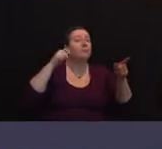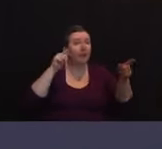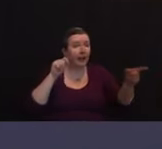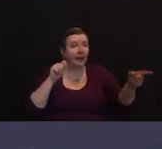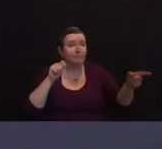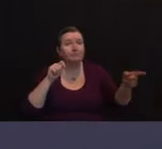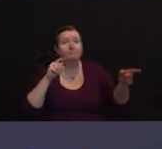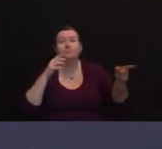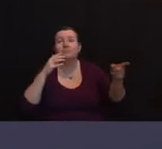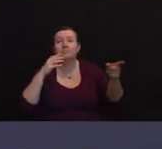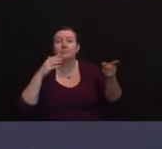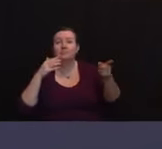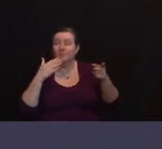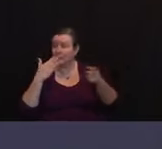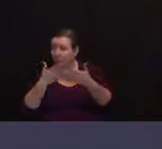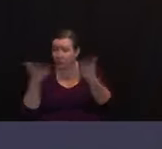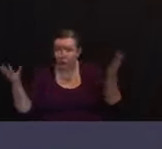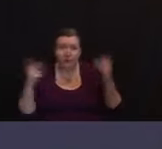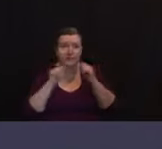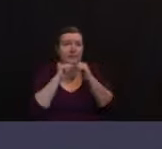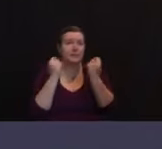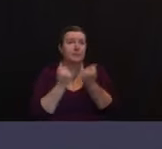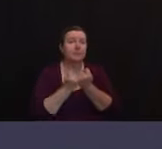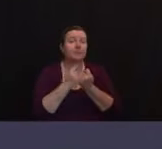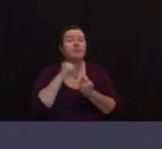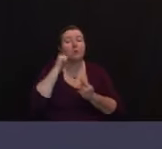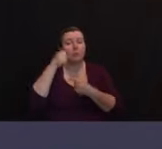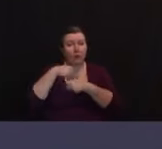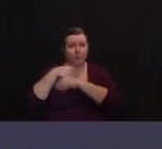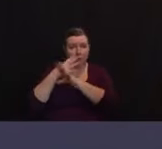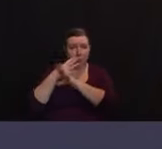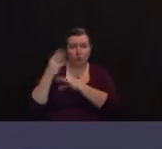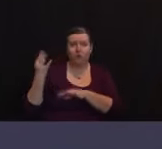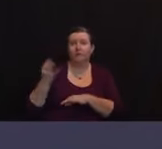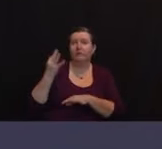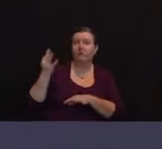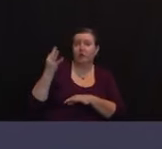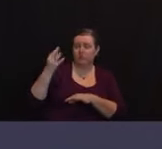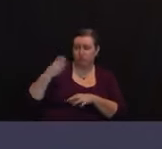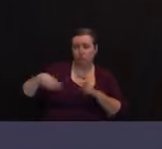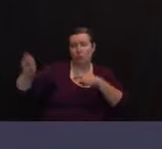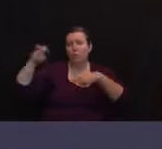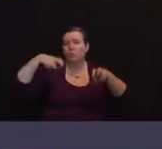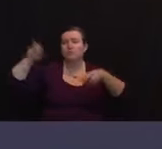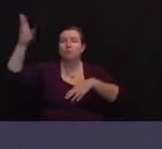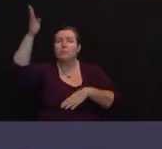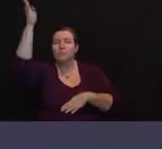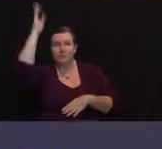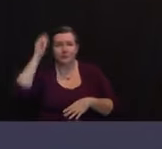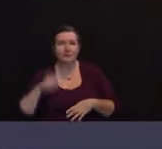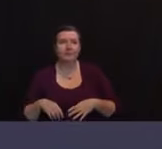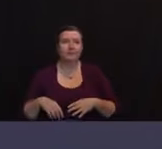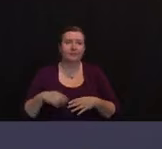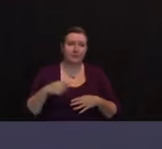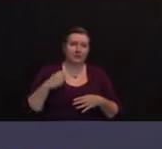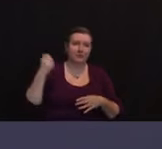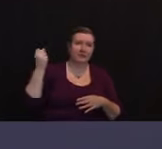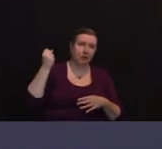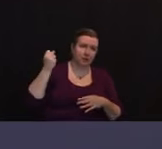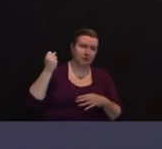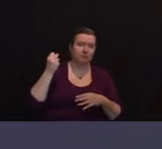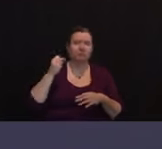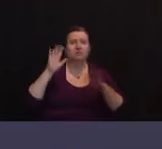virtual tomorrow, on the road on Friday. Please bear with us, and Saturday and Sunday, again, electronically,